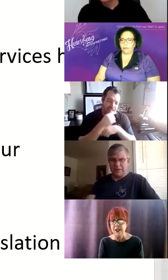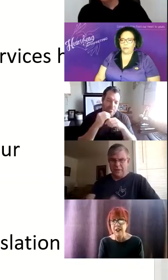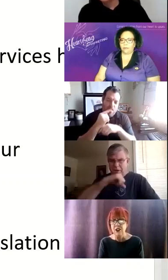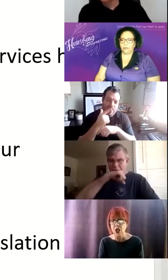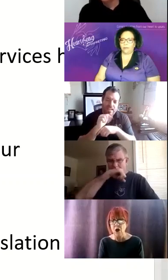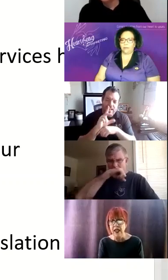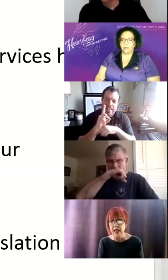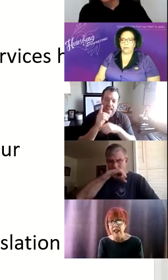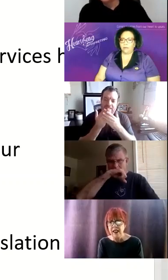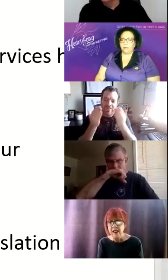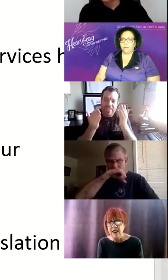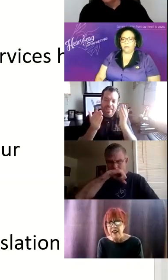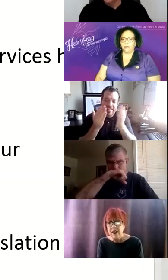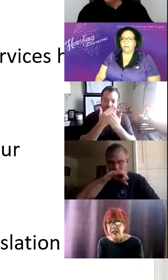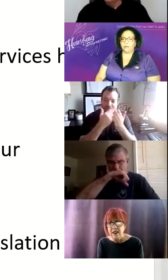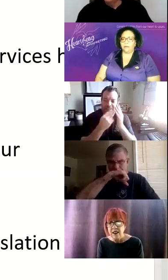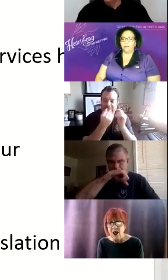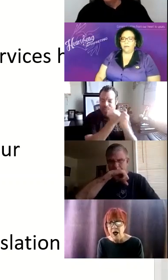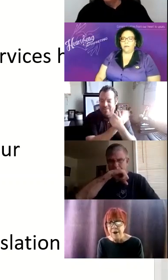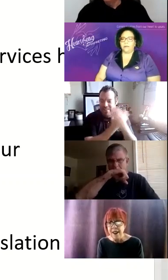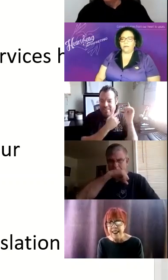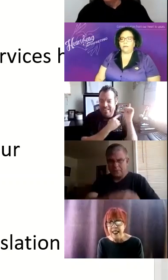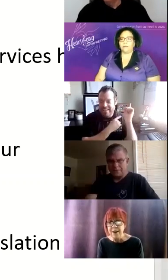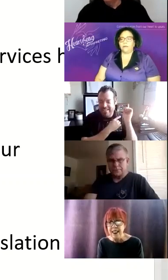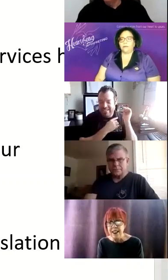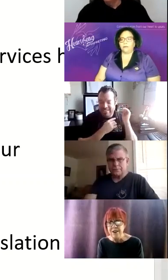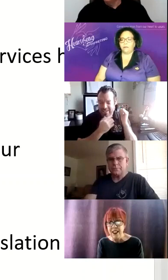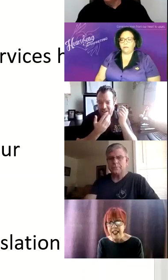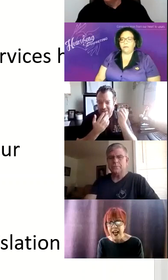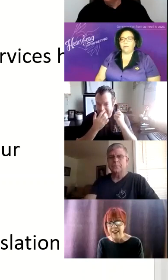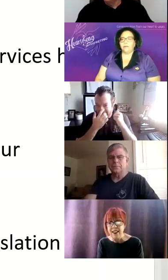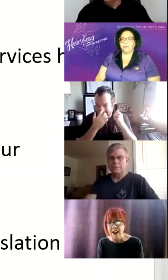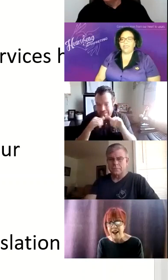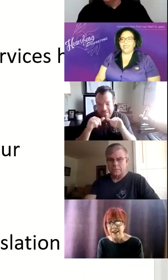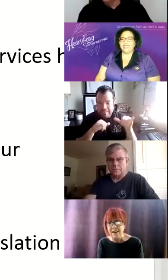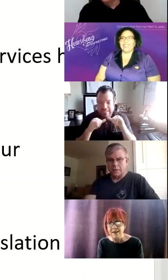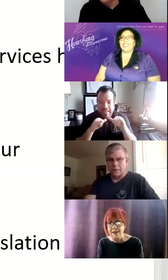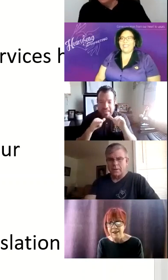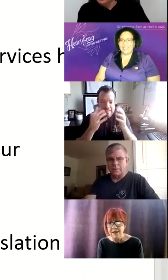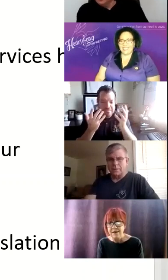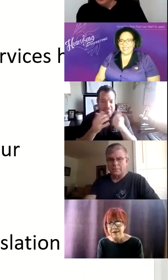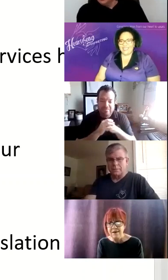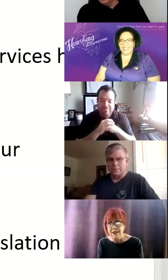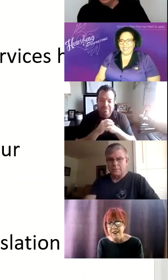or Joey? No, I mean, DMC usually has,